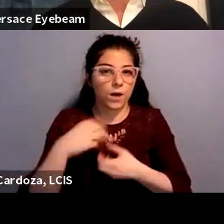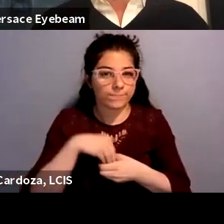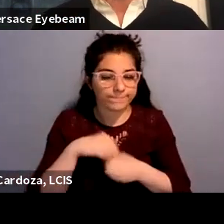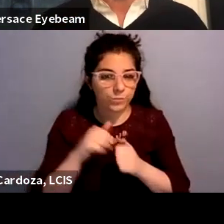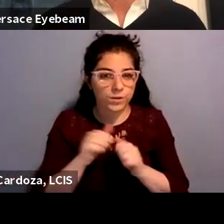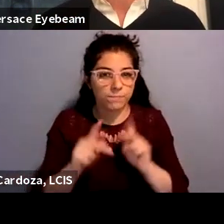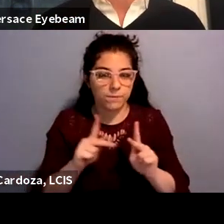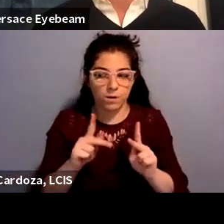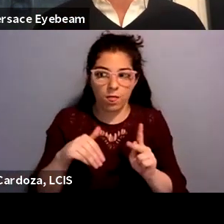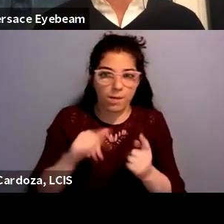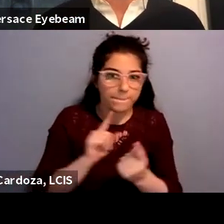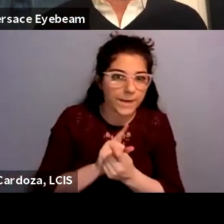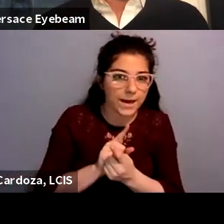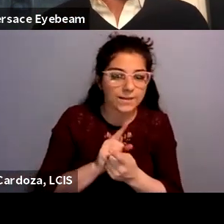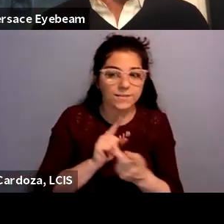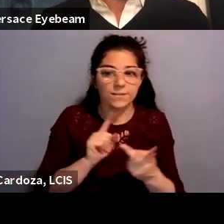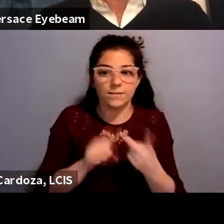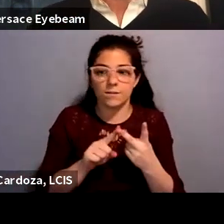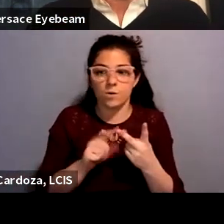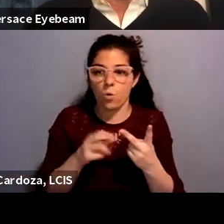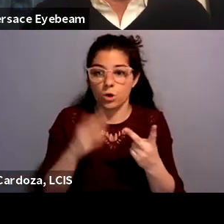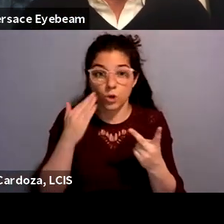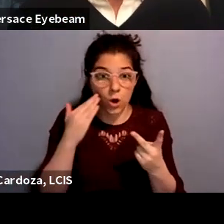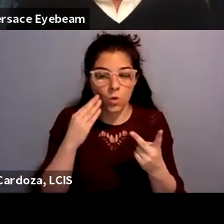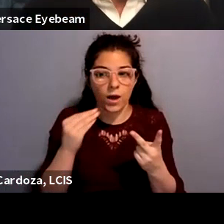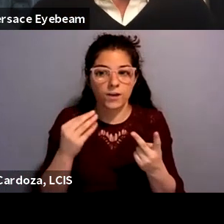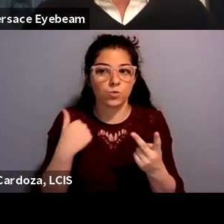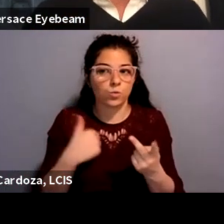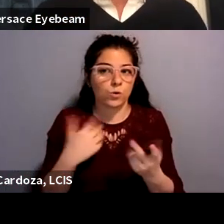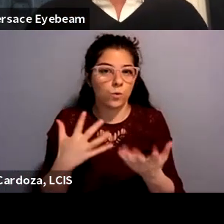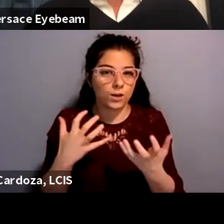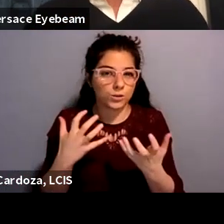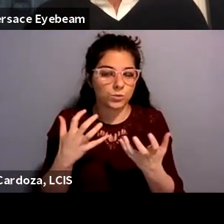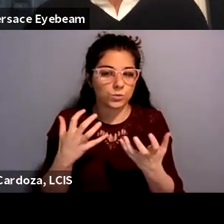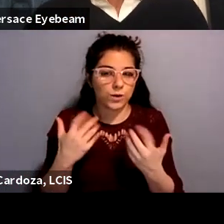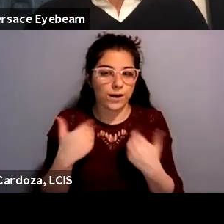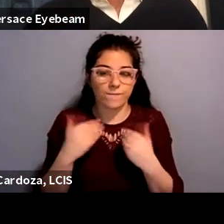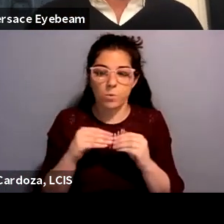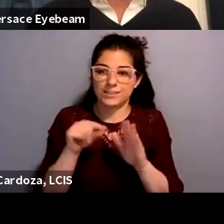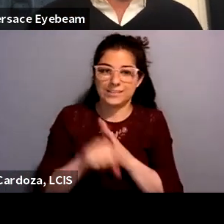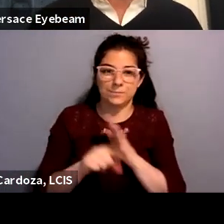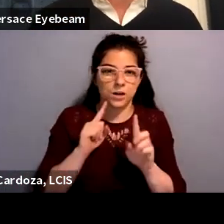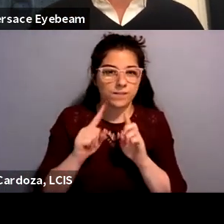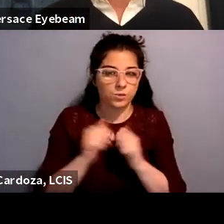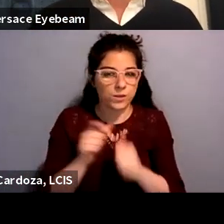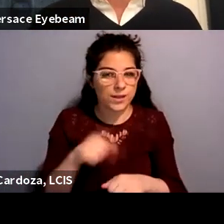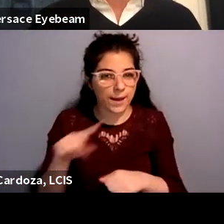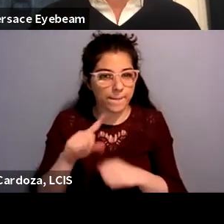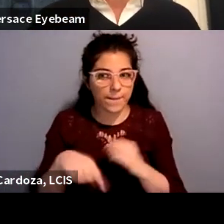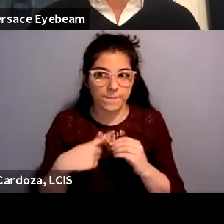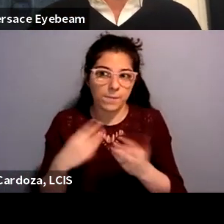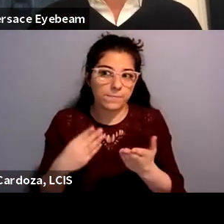that we haven't met yet and or that we know and that we want to have deeper conversations with about